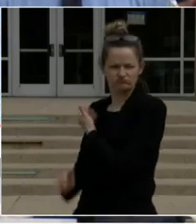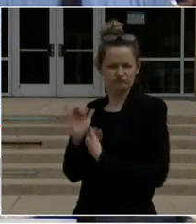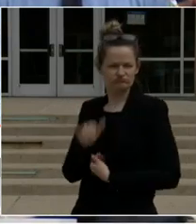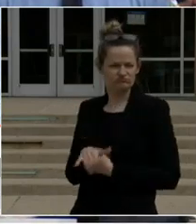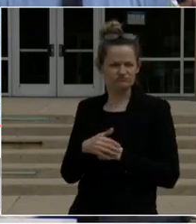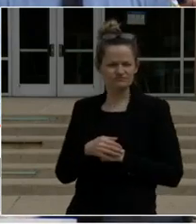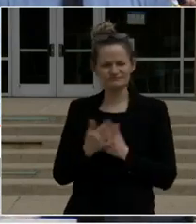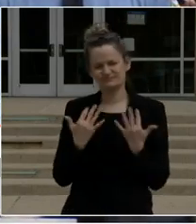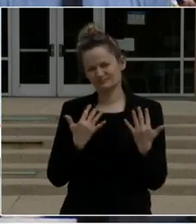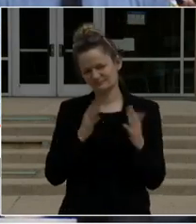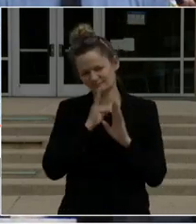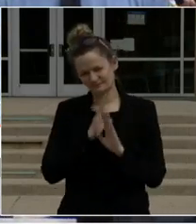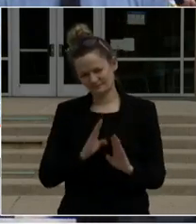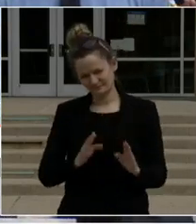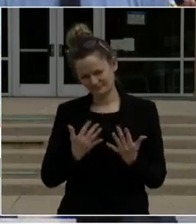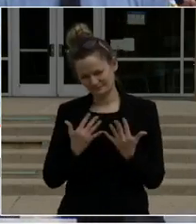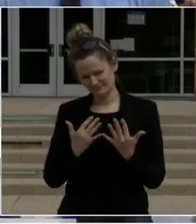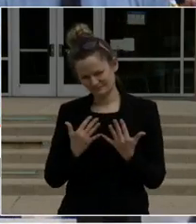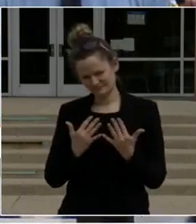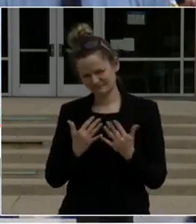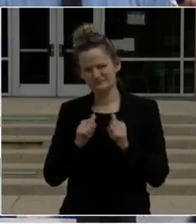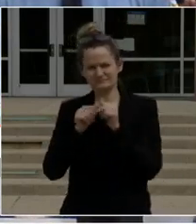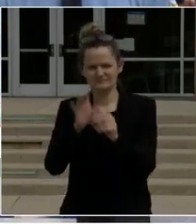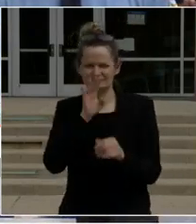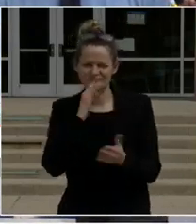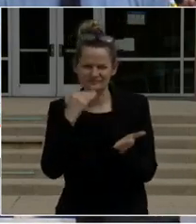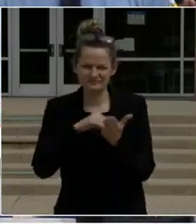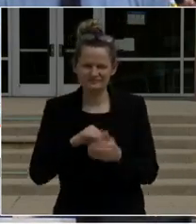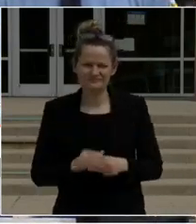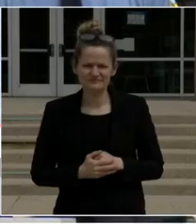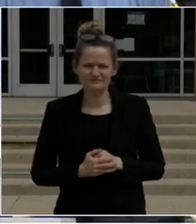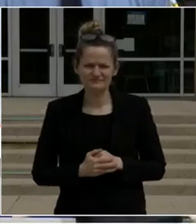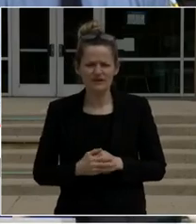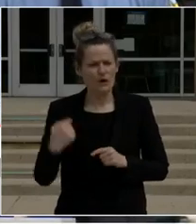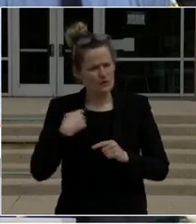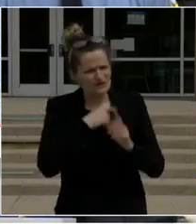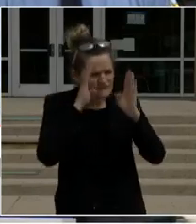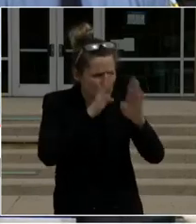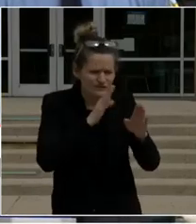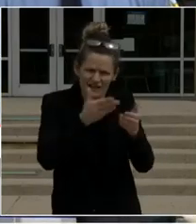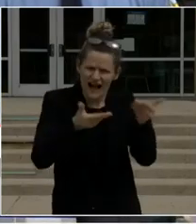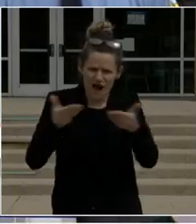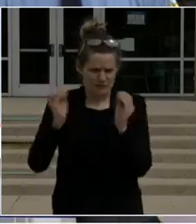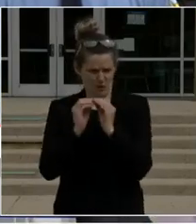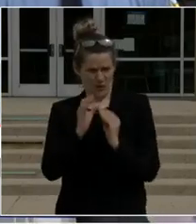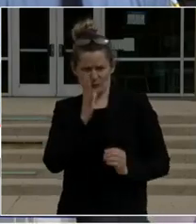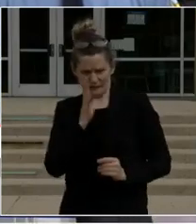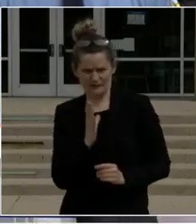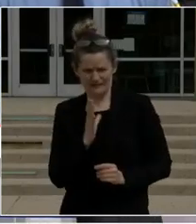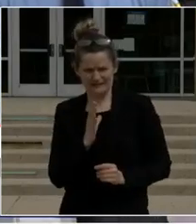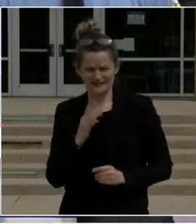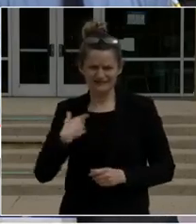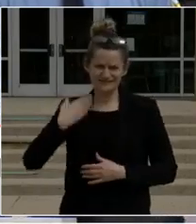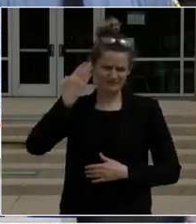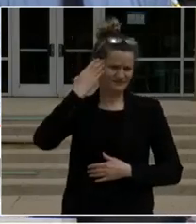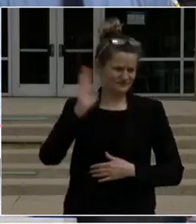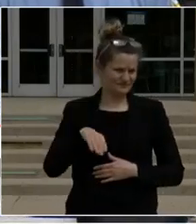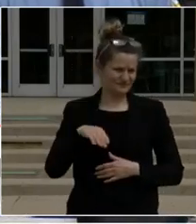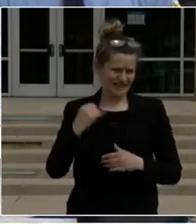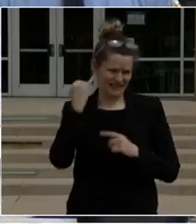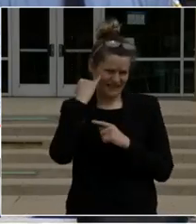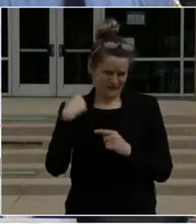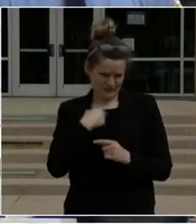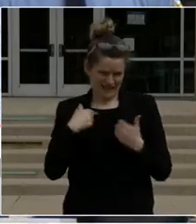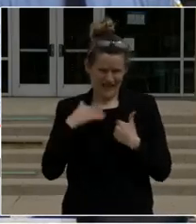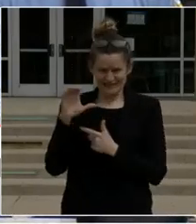We're focused on hiring more women, which we also know that our cadet program does really